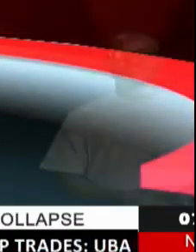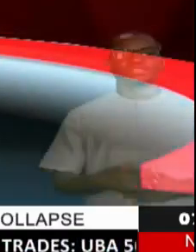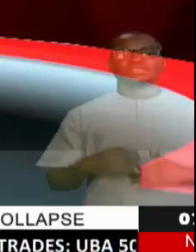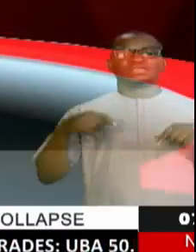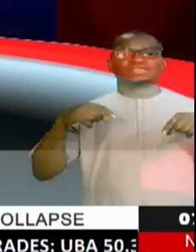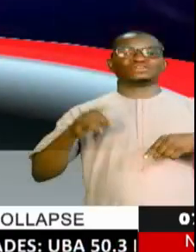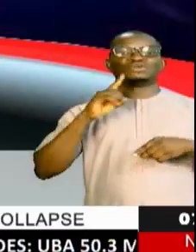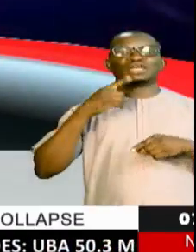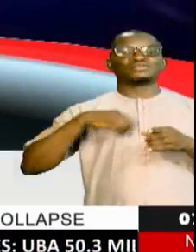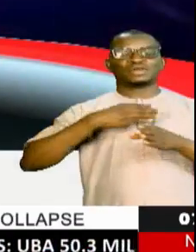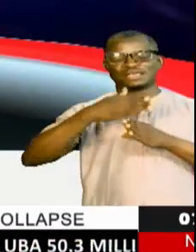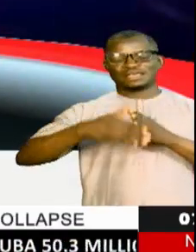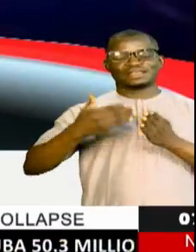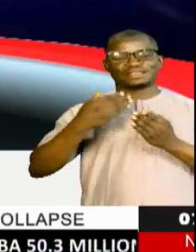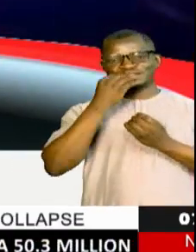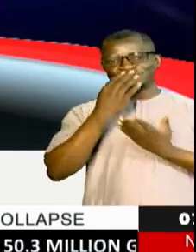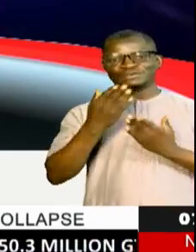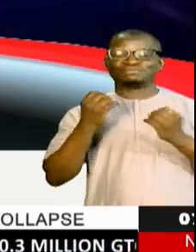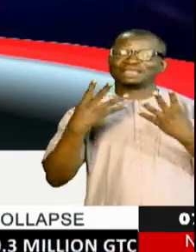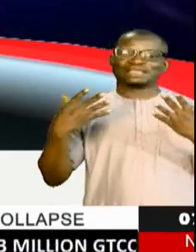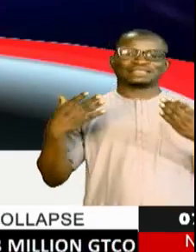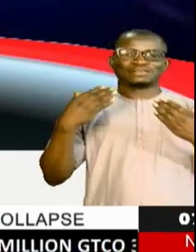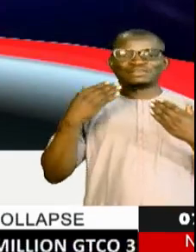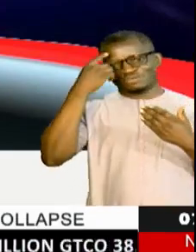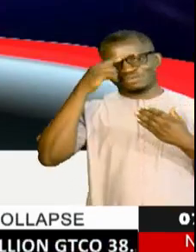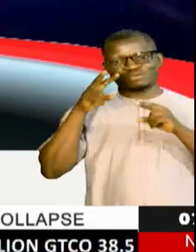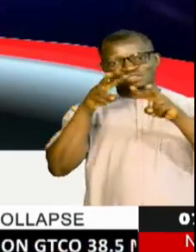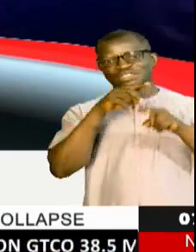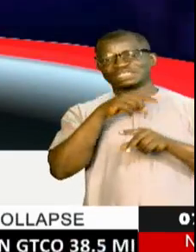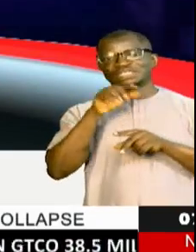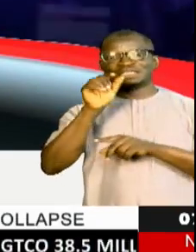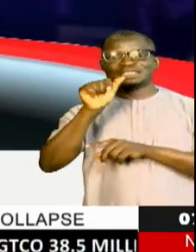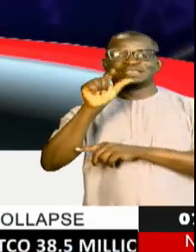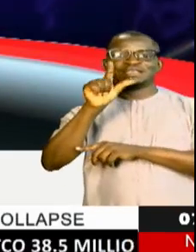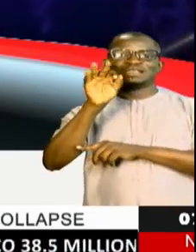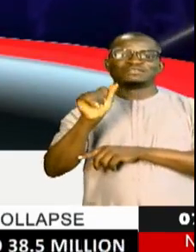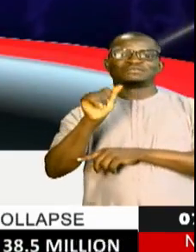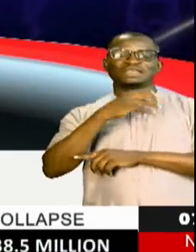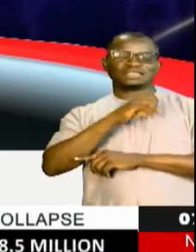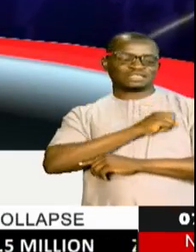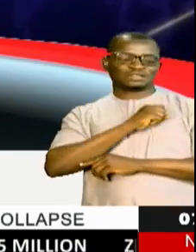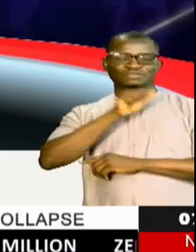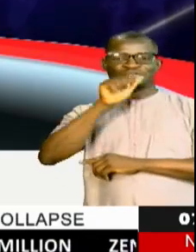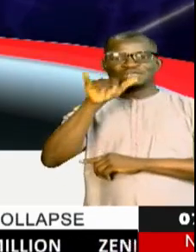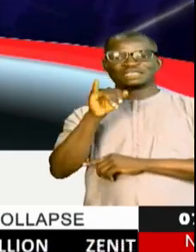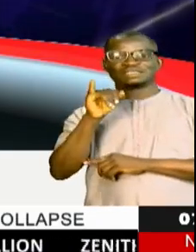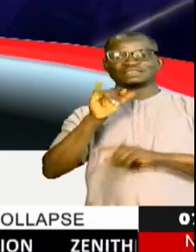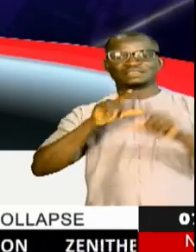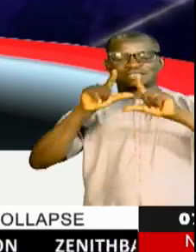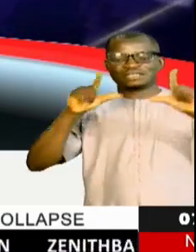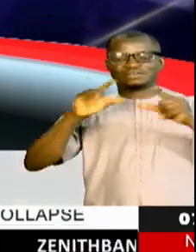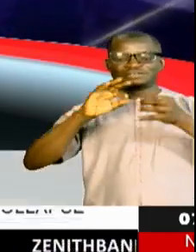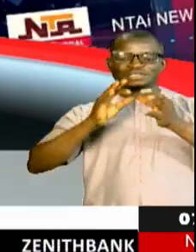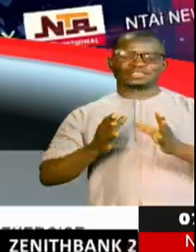This is where we end the news. Many thanks for watching. I am Charles Alpha Shegwajai, has been our sign language interpreter.